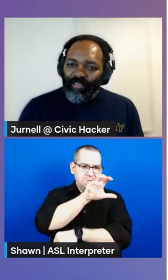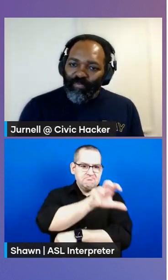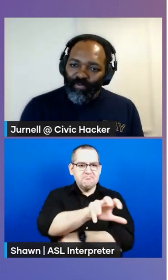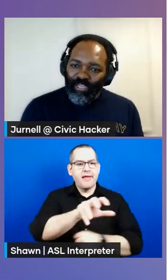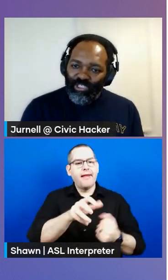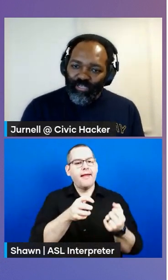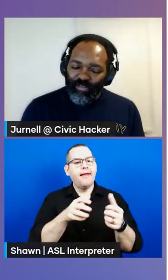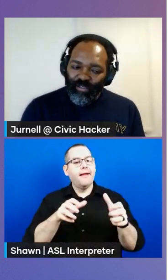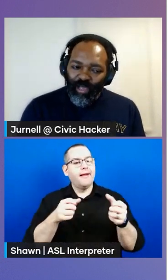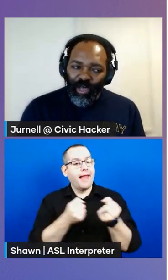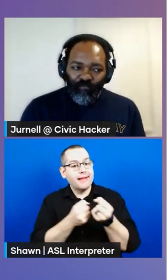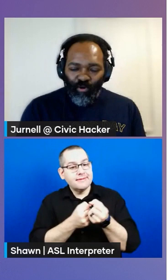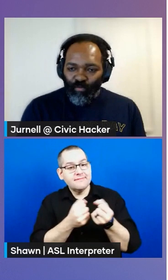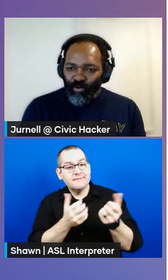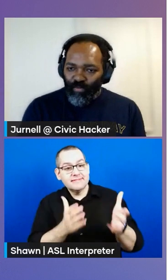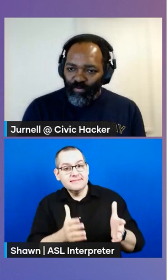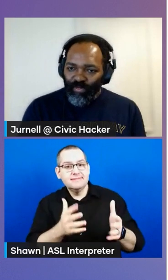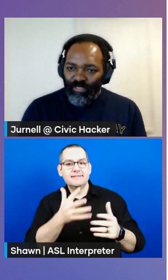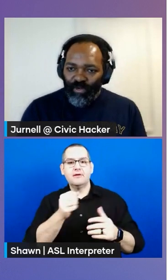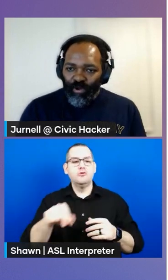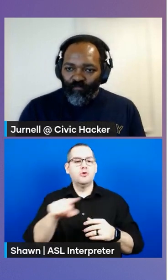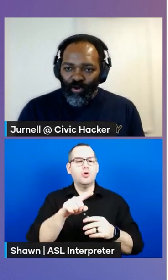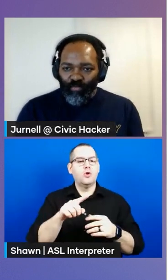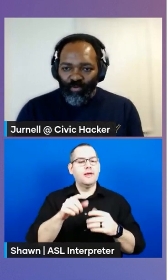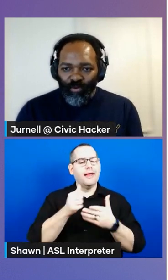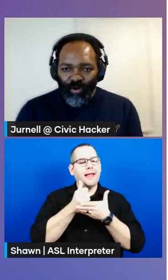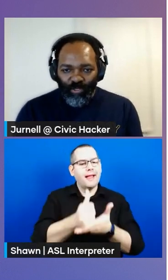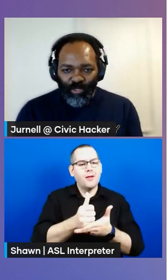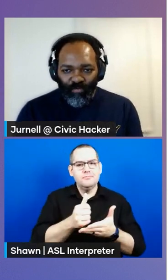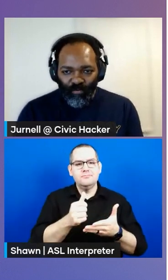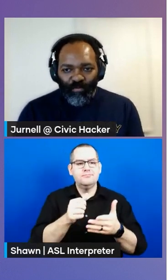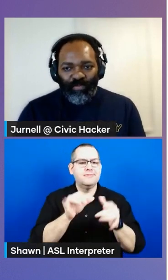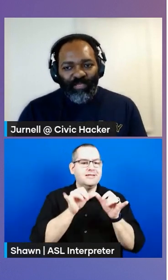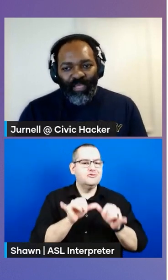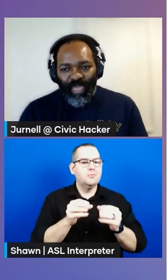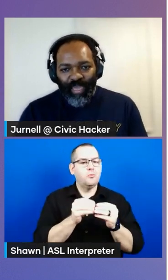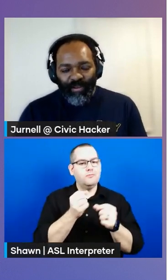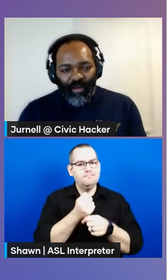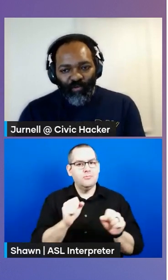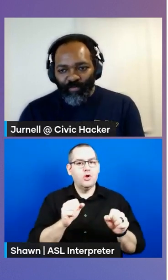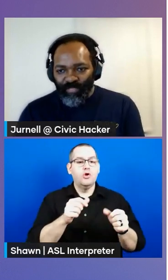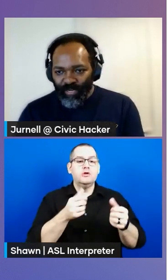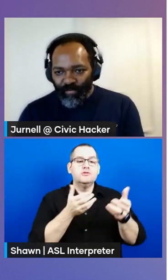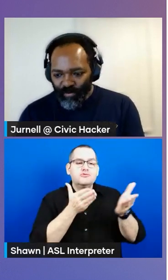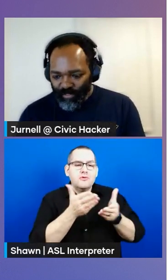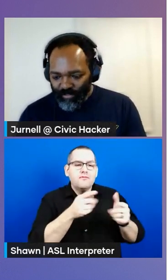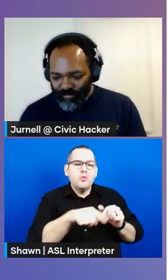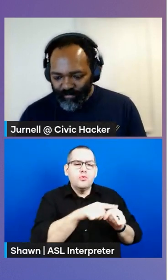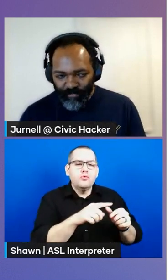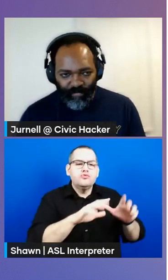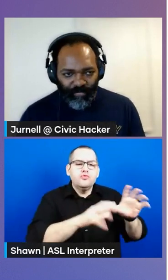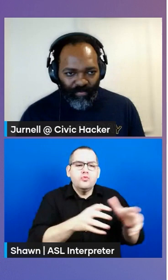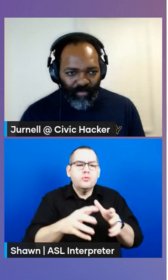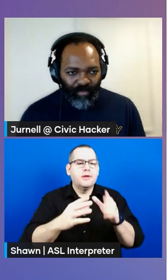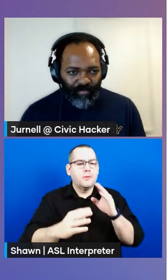aid the liberation of vulnerable communities, vulnerable underserved groups, and underrepresented